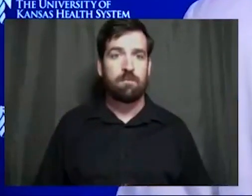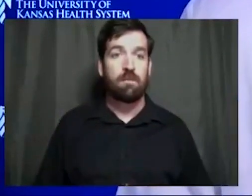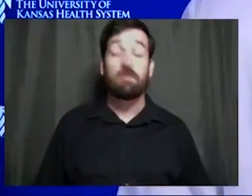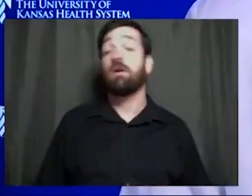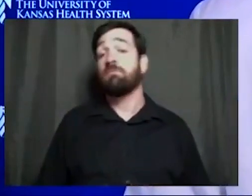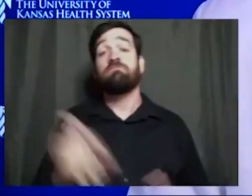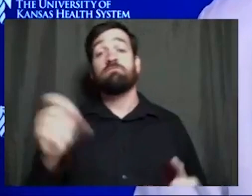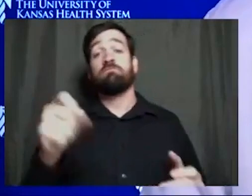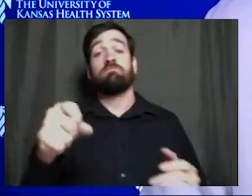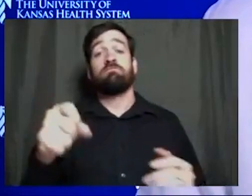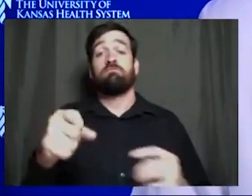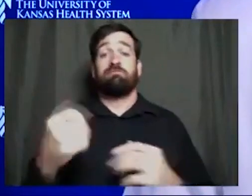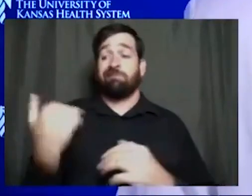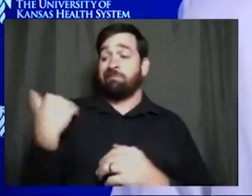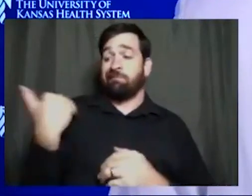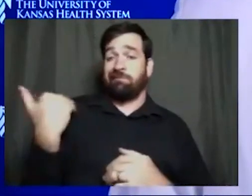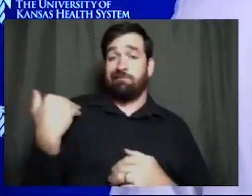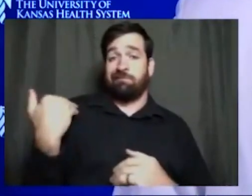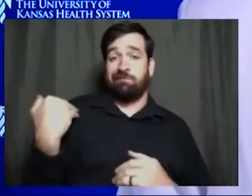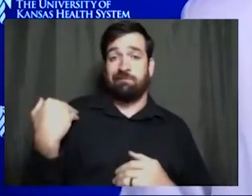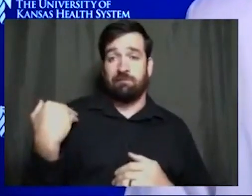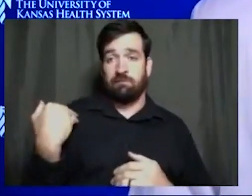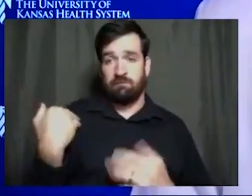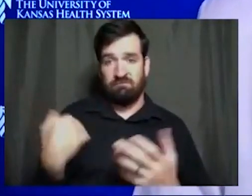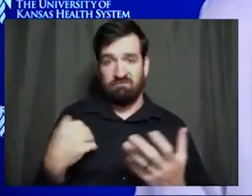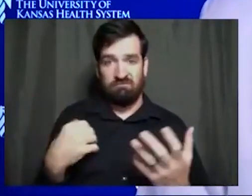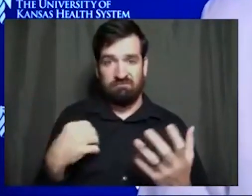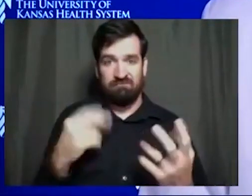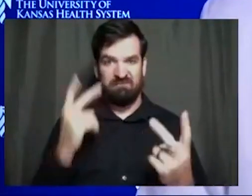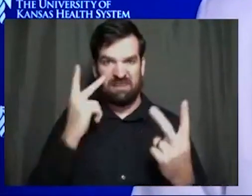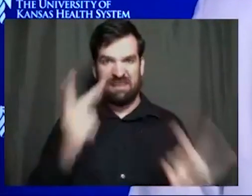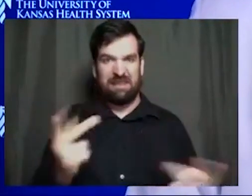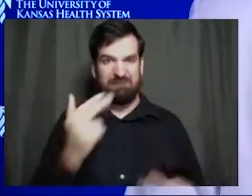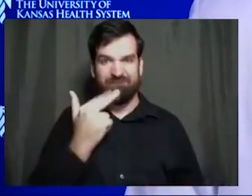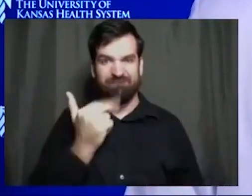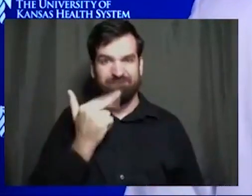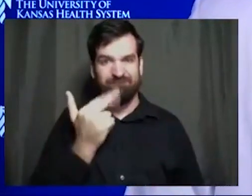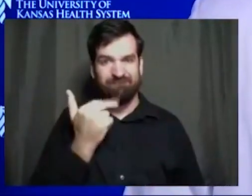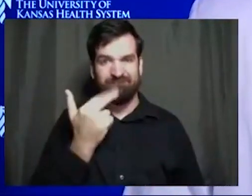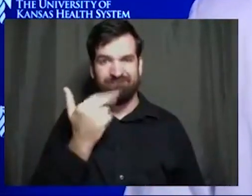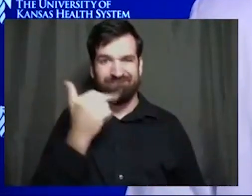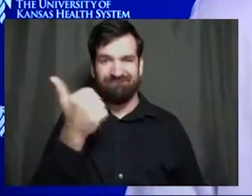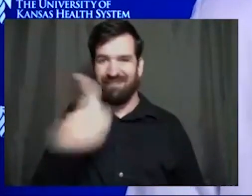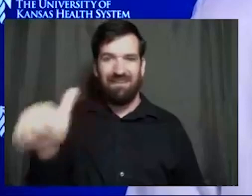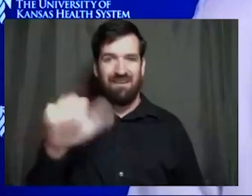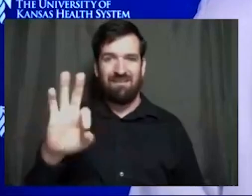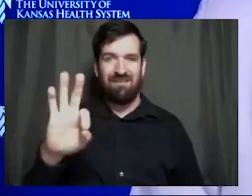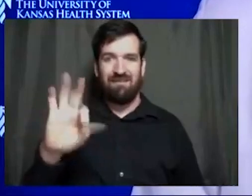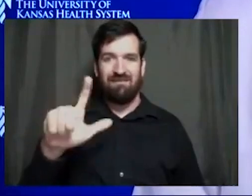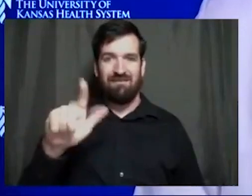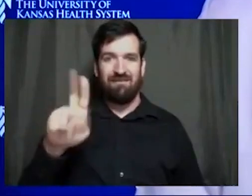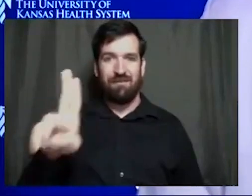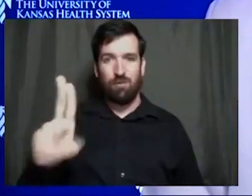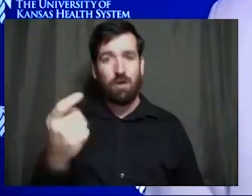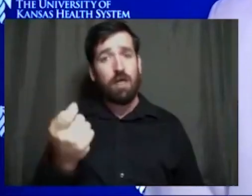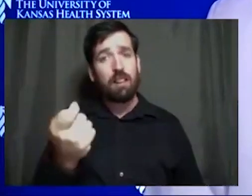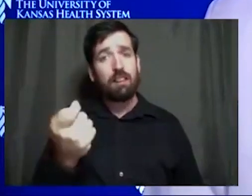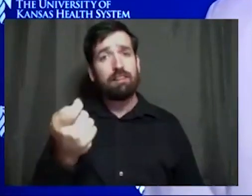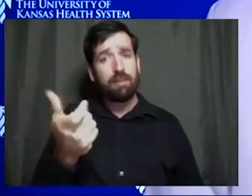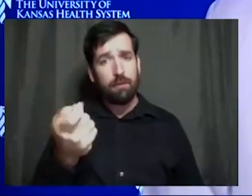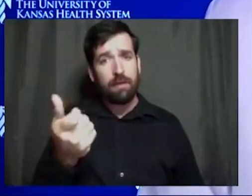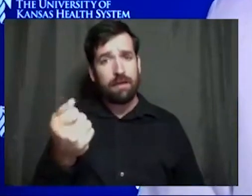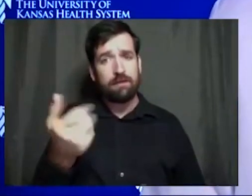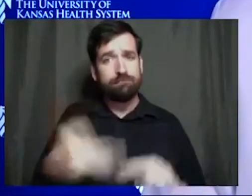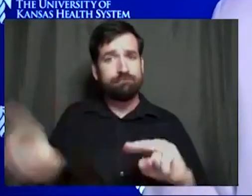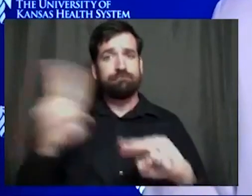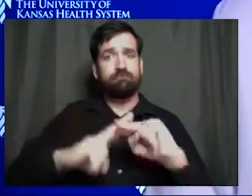Last flu season, we didn't really see hardly any flu. There was a little bit of an uptick, if you remember, early